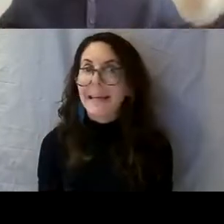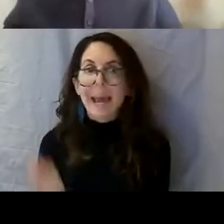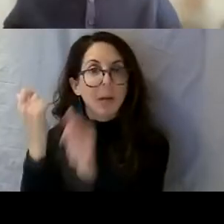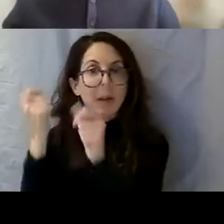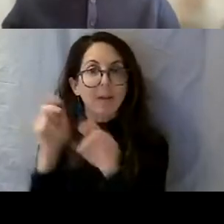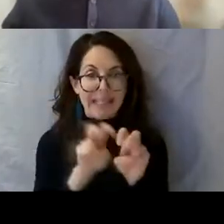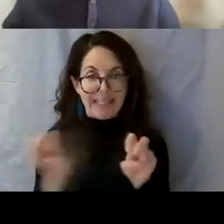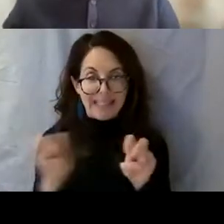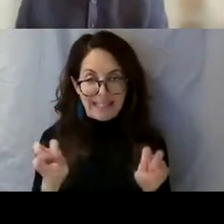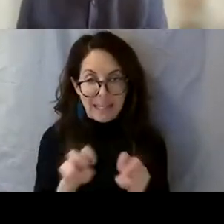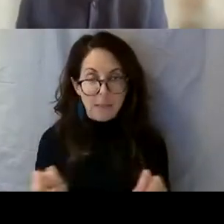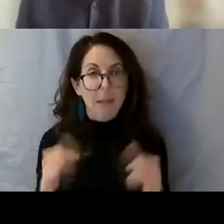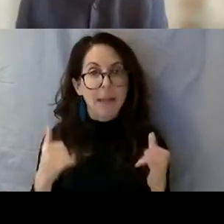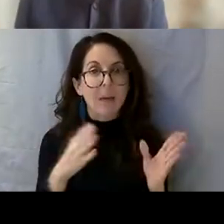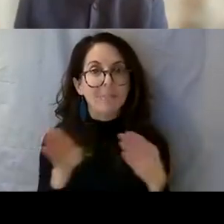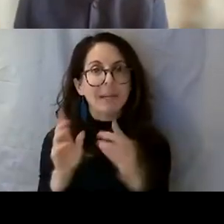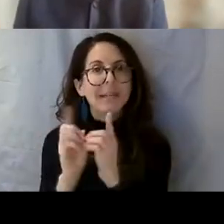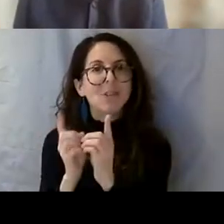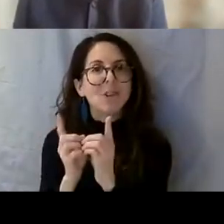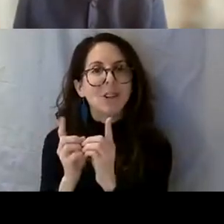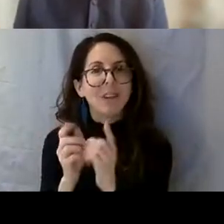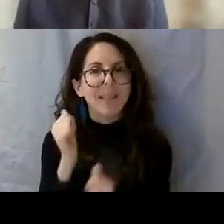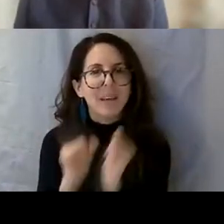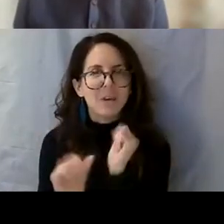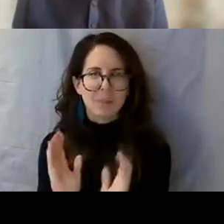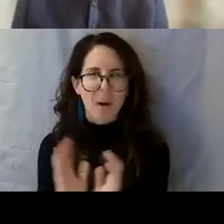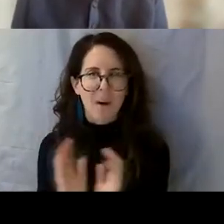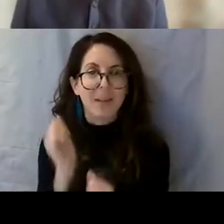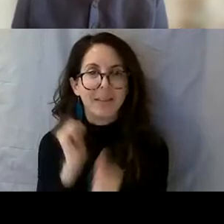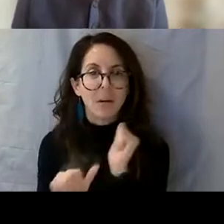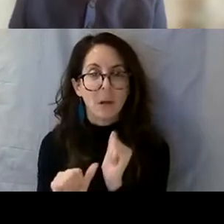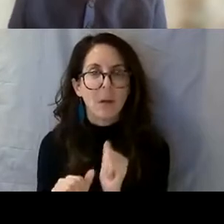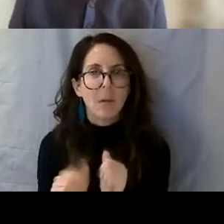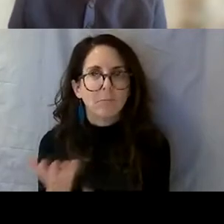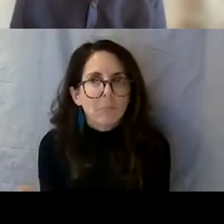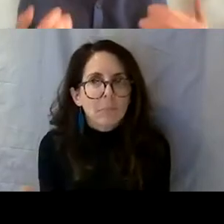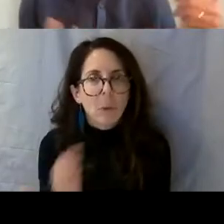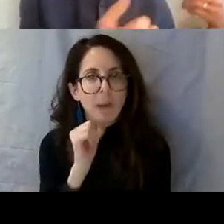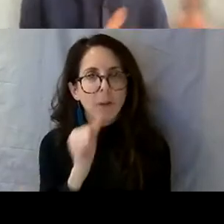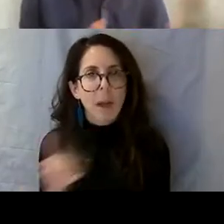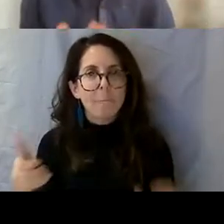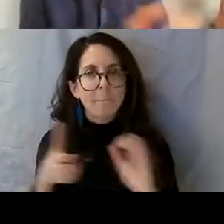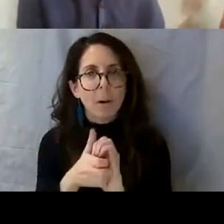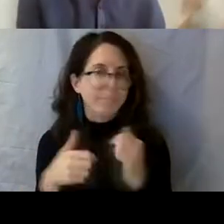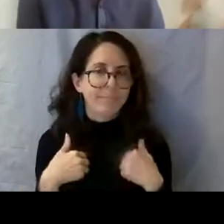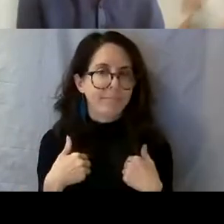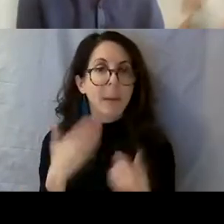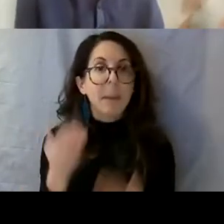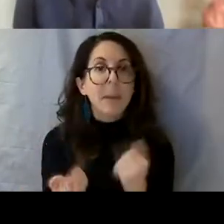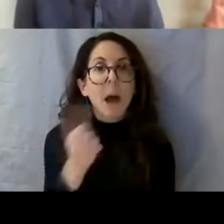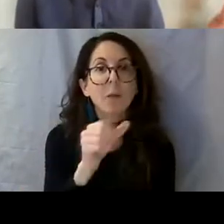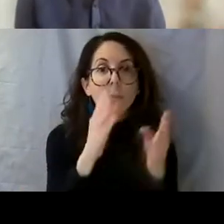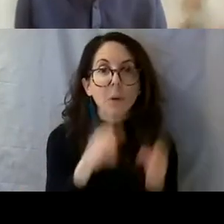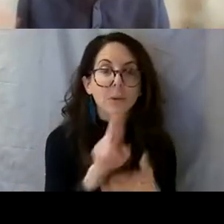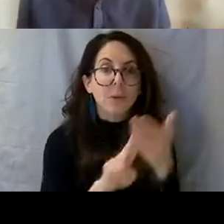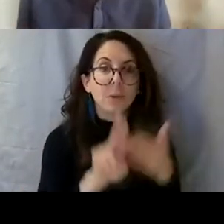It's a digital theater now, the small theater. And why couldn't they partner, not with me, let's say some other person at U of T